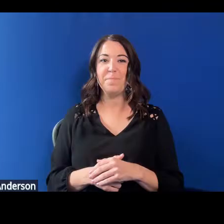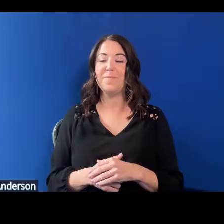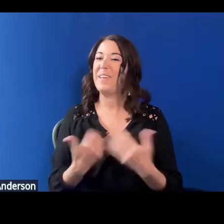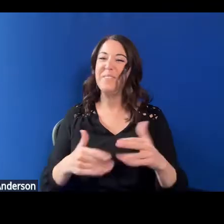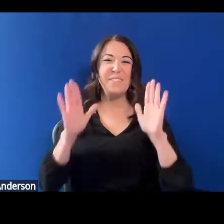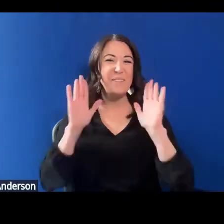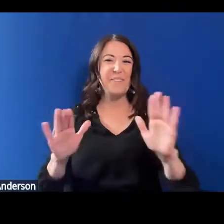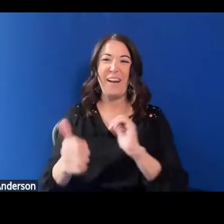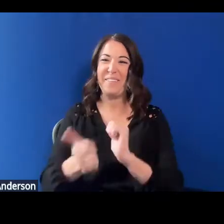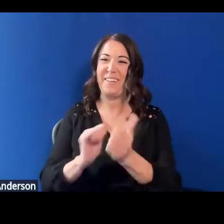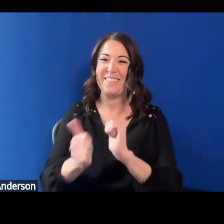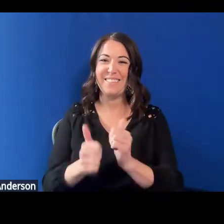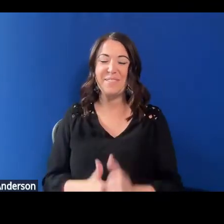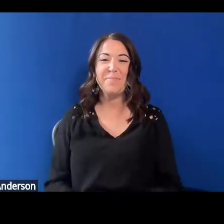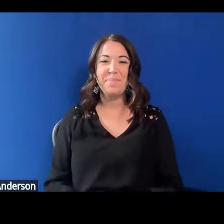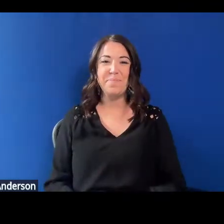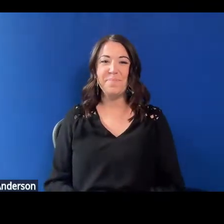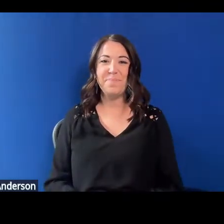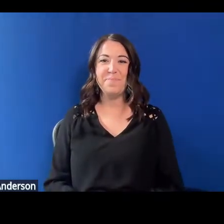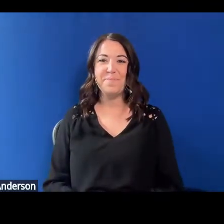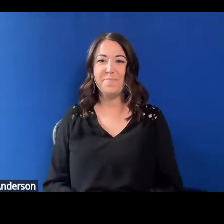race.